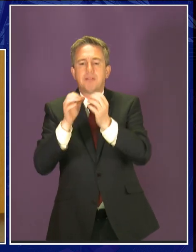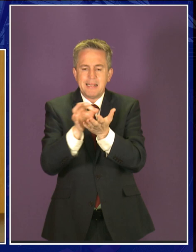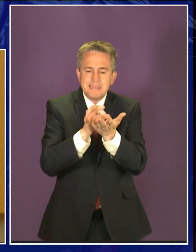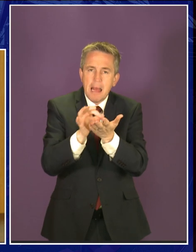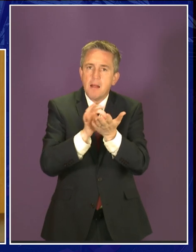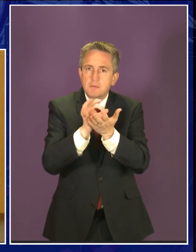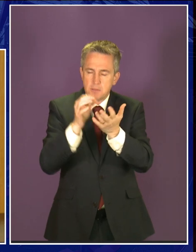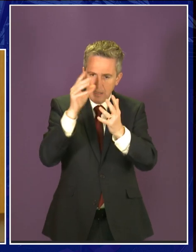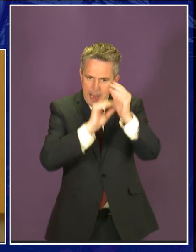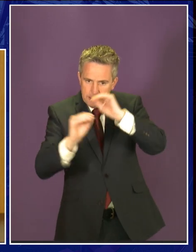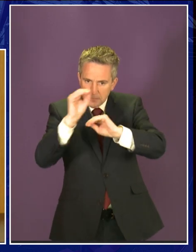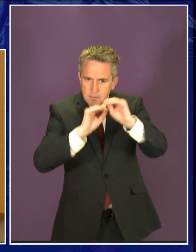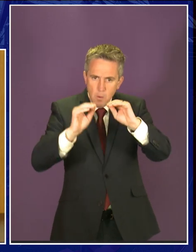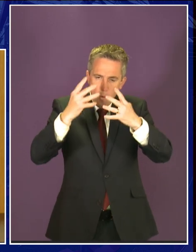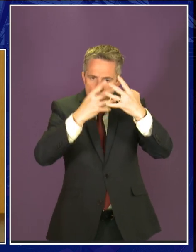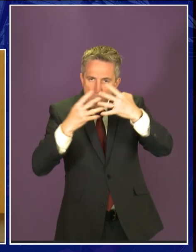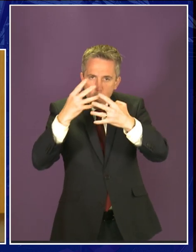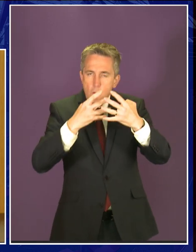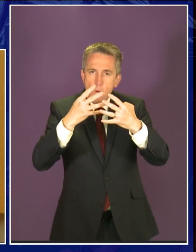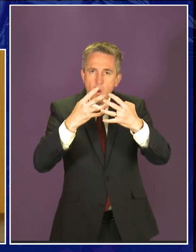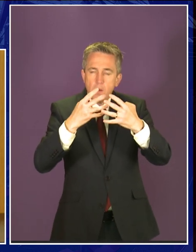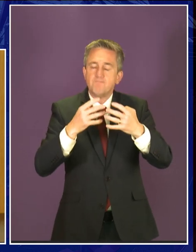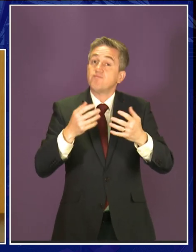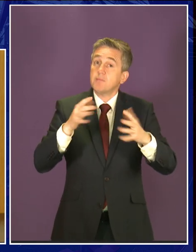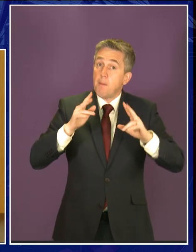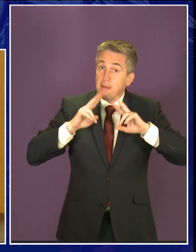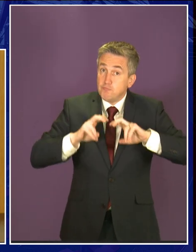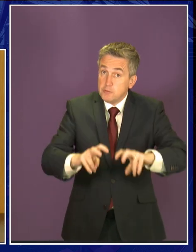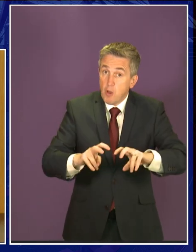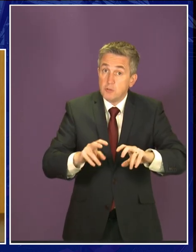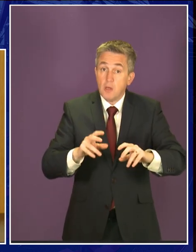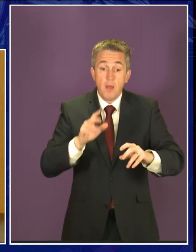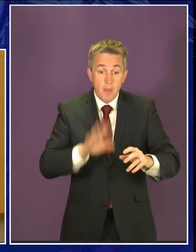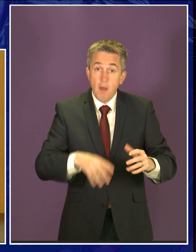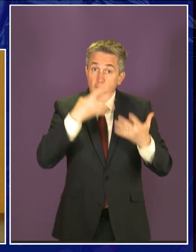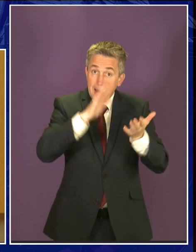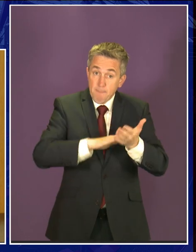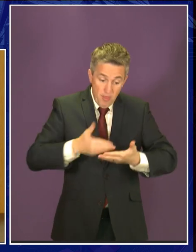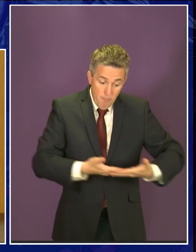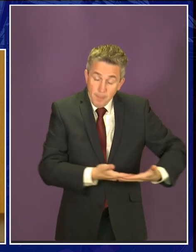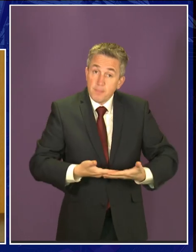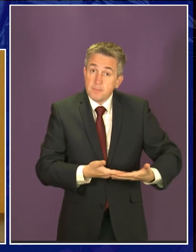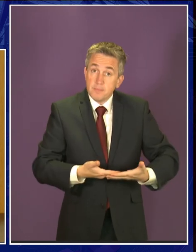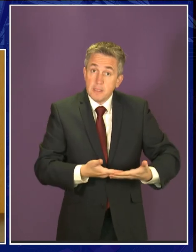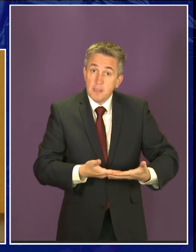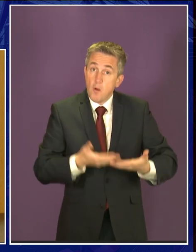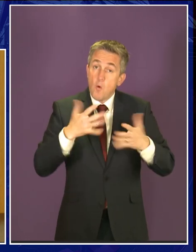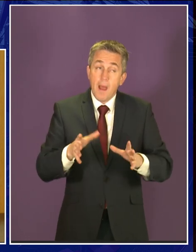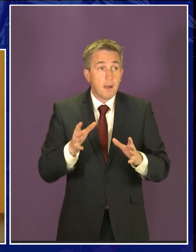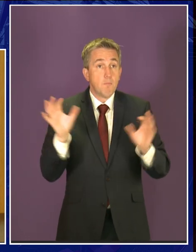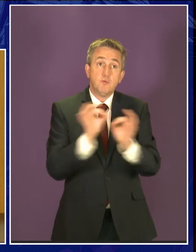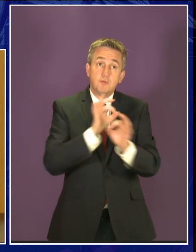call myelination. Neuroscience research shows that infants as young as 9 months old, when exposed to